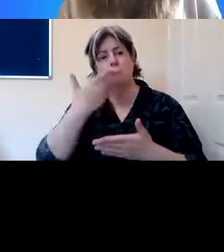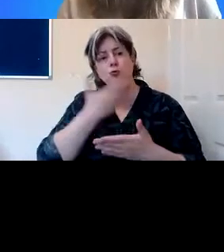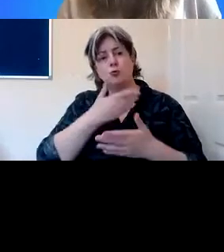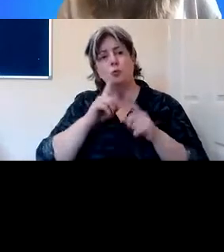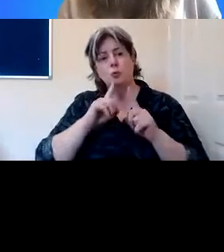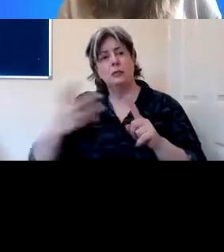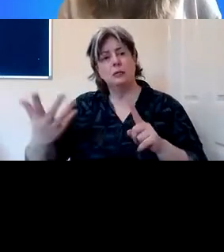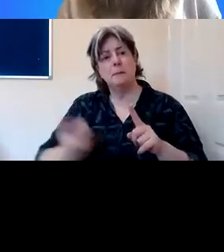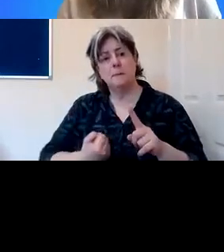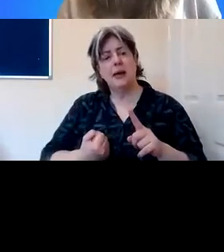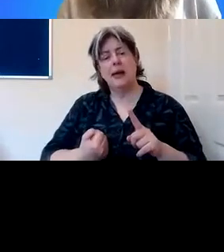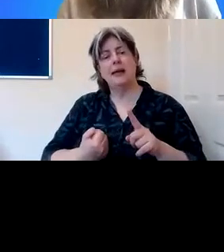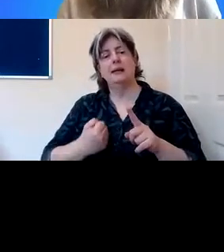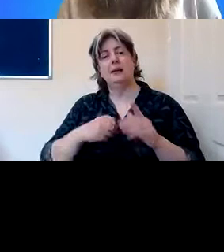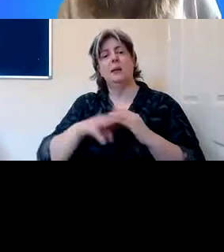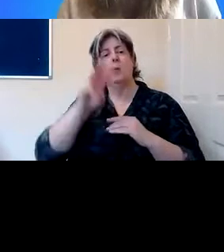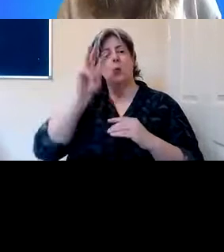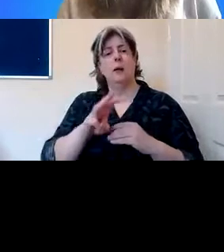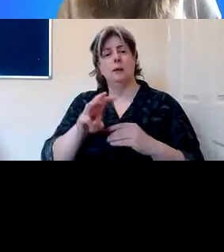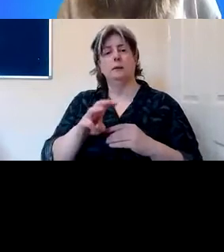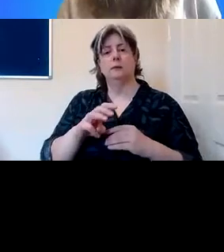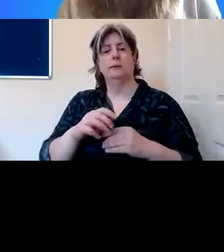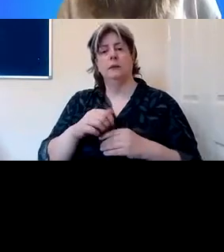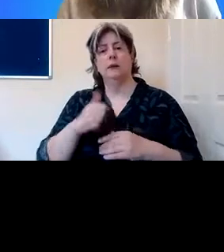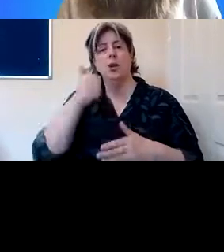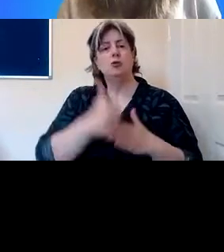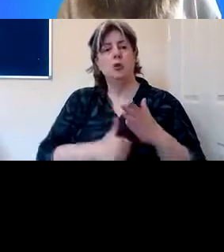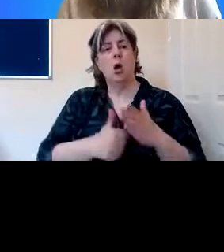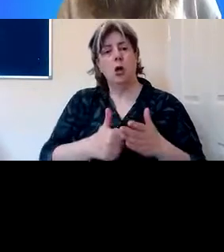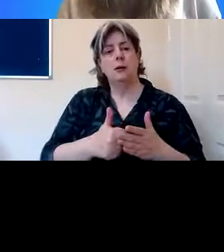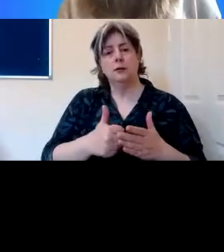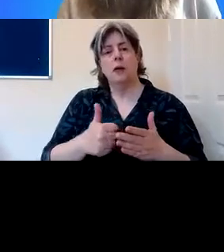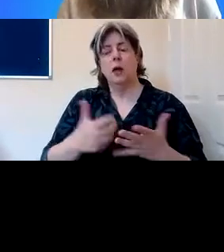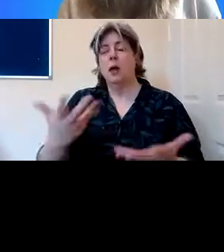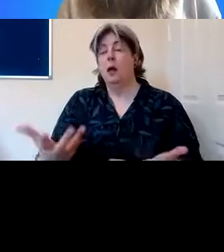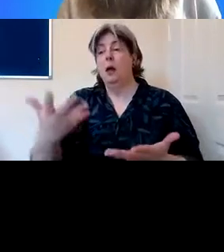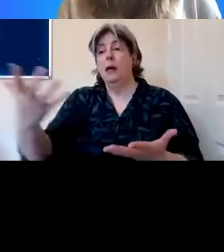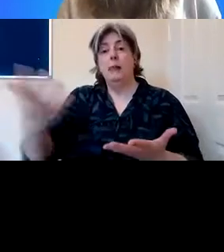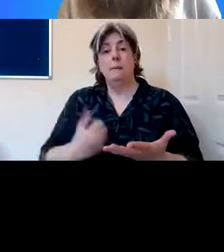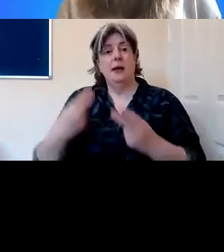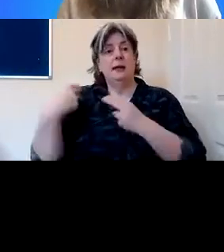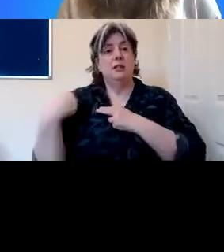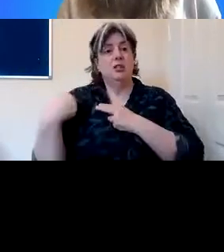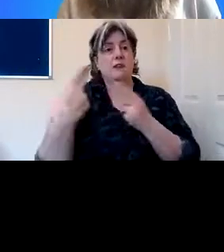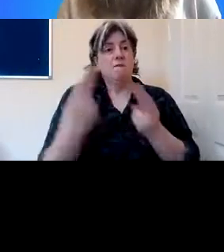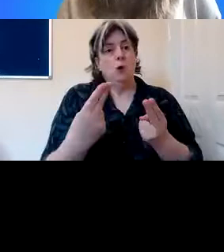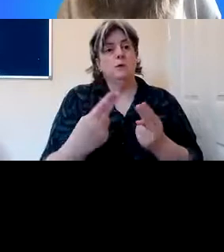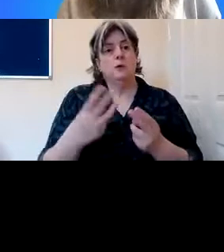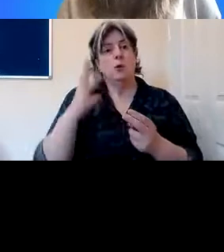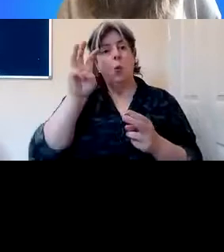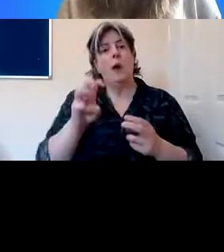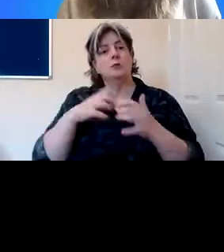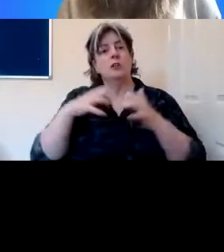Wales since the pay was devolved to the Welsh Government 3 years ago. And there's a question here that is